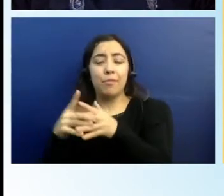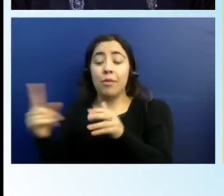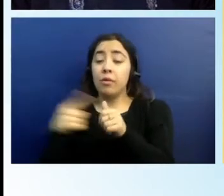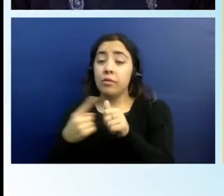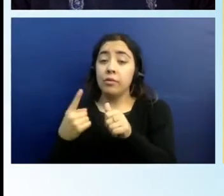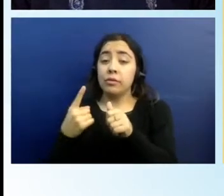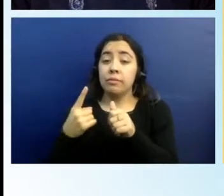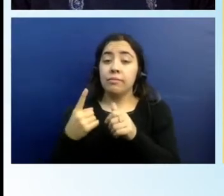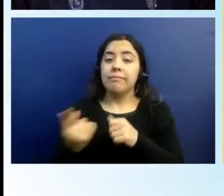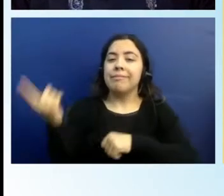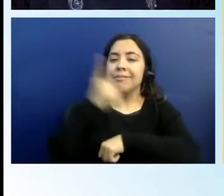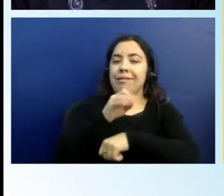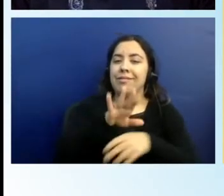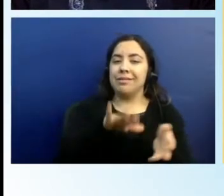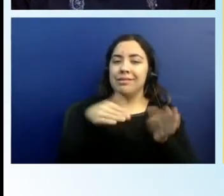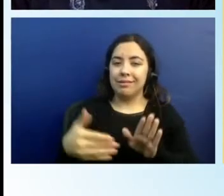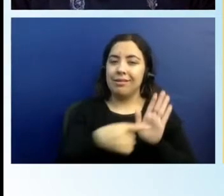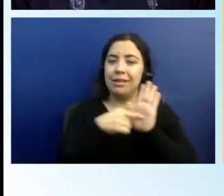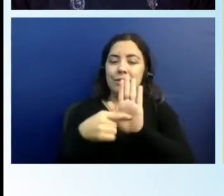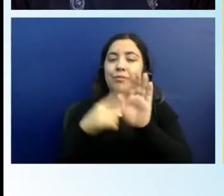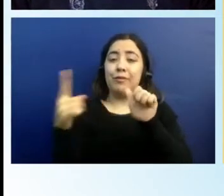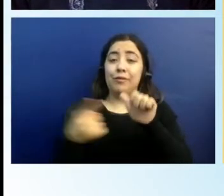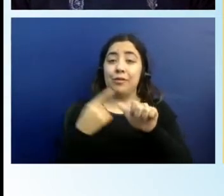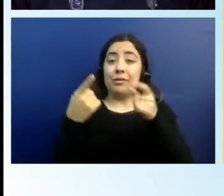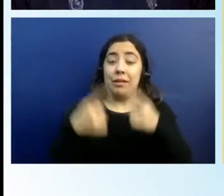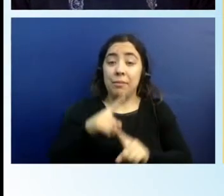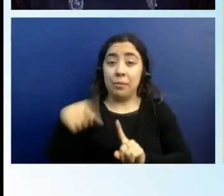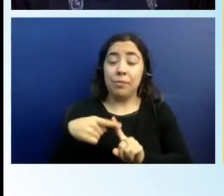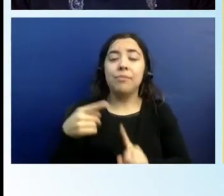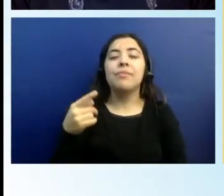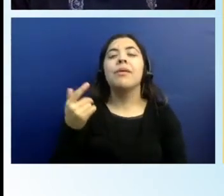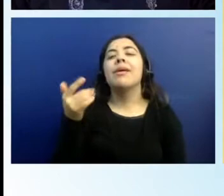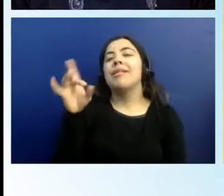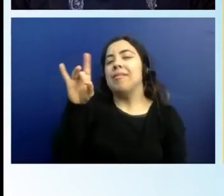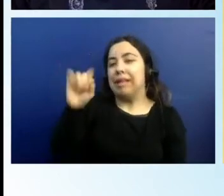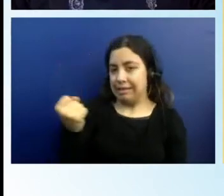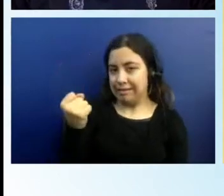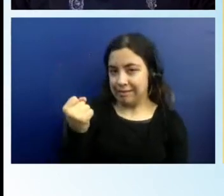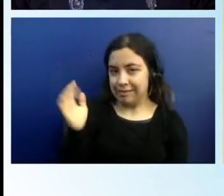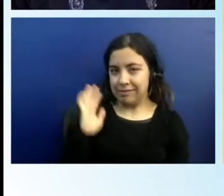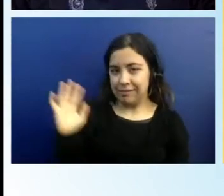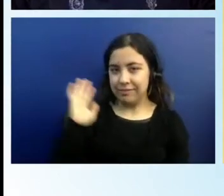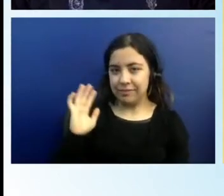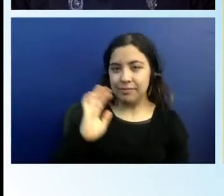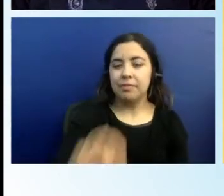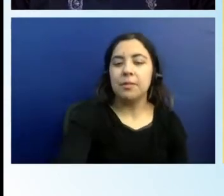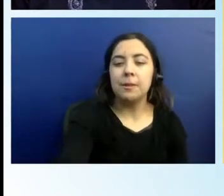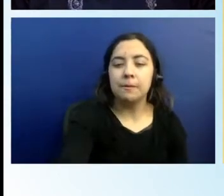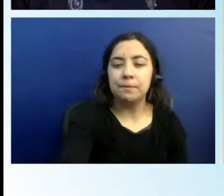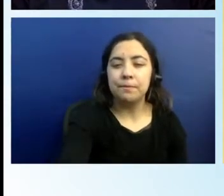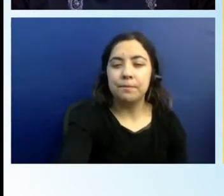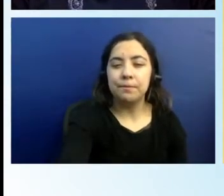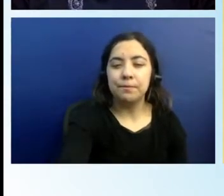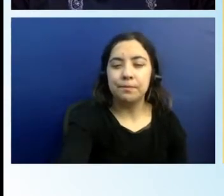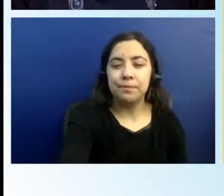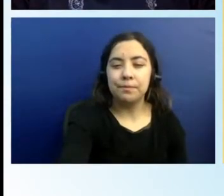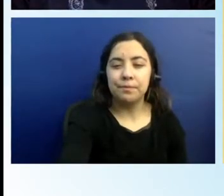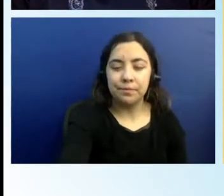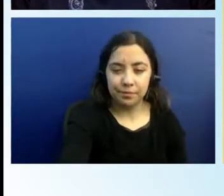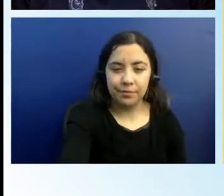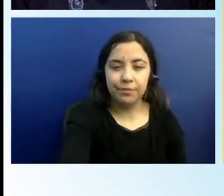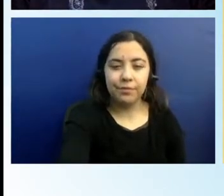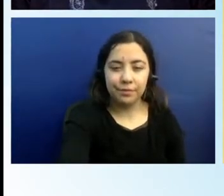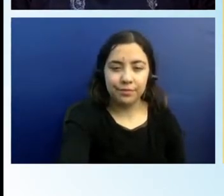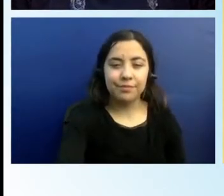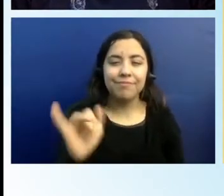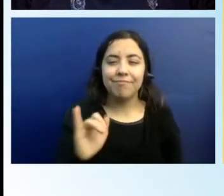Dead exhibition was in the 80s. It was a time when the idea of Day of the